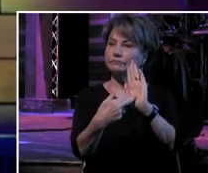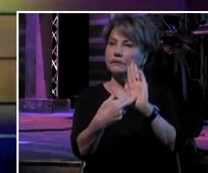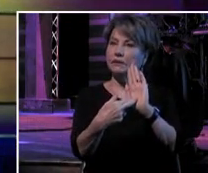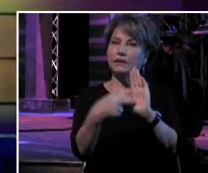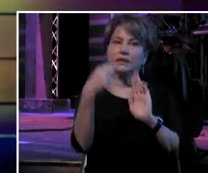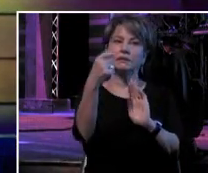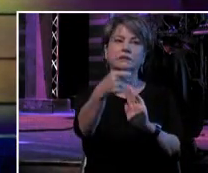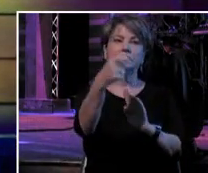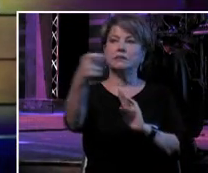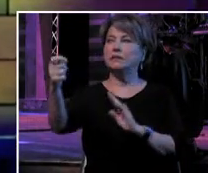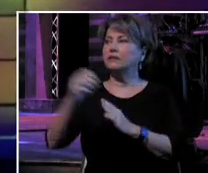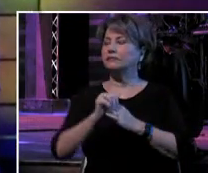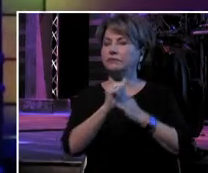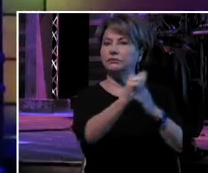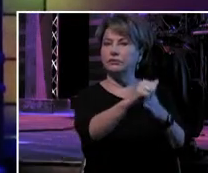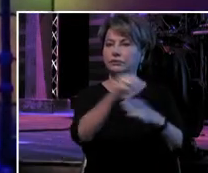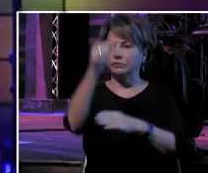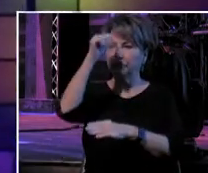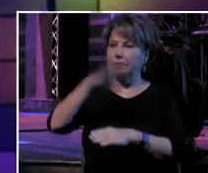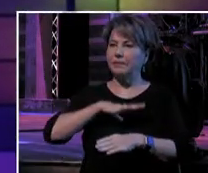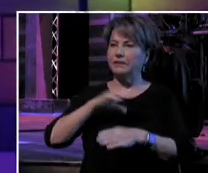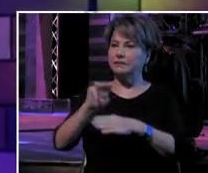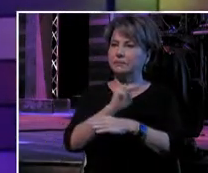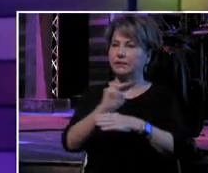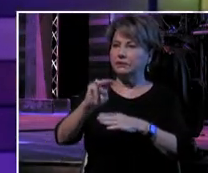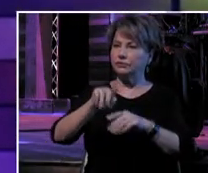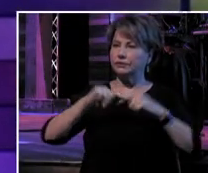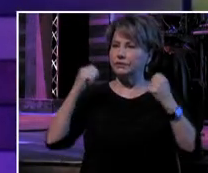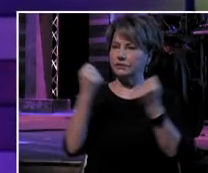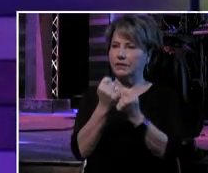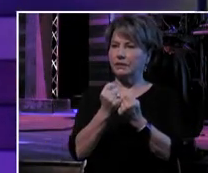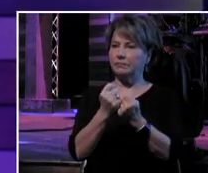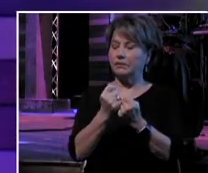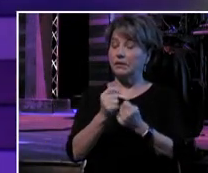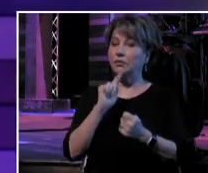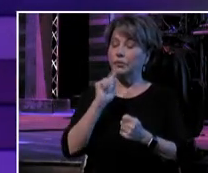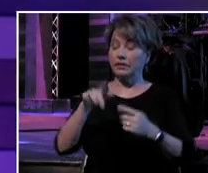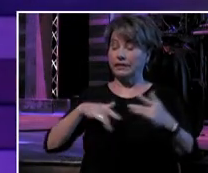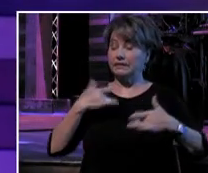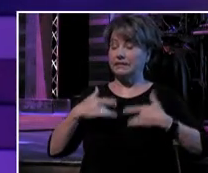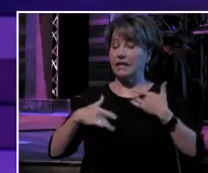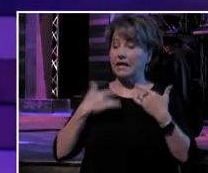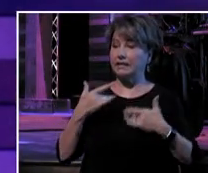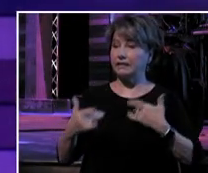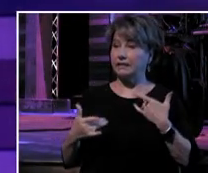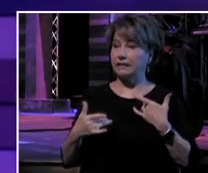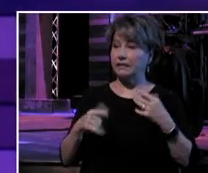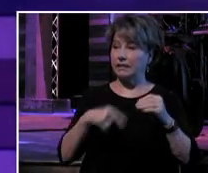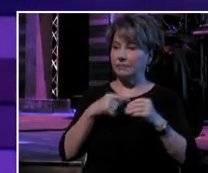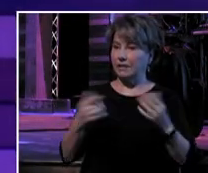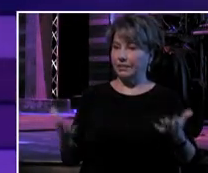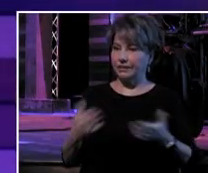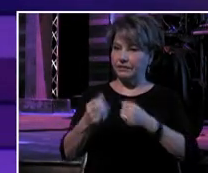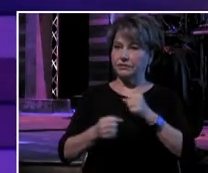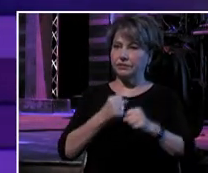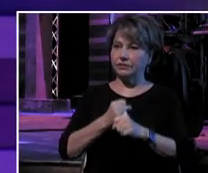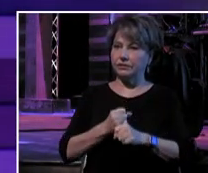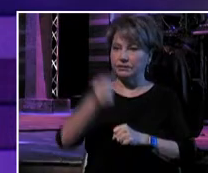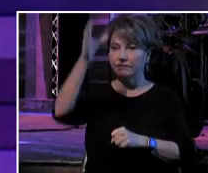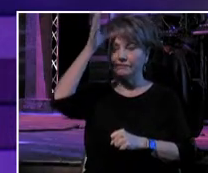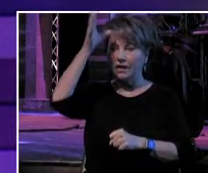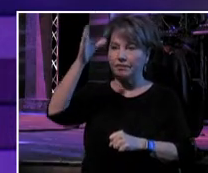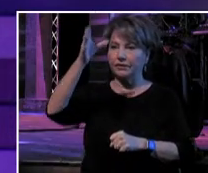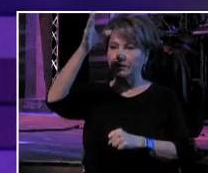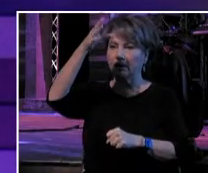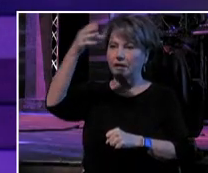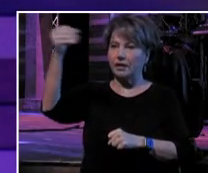to our men's ministry team. And one of the things that our team is really excited to bring back this year is the Father-Son Campout. Now,